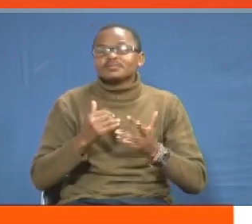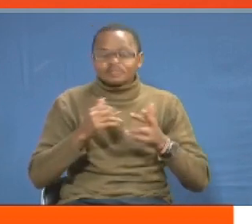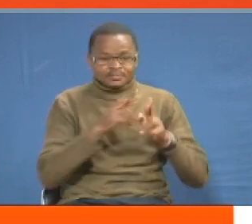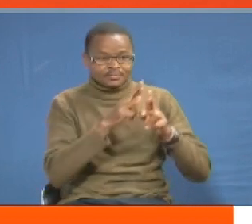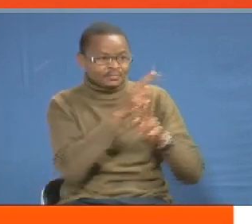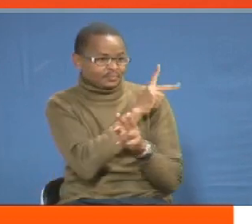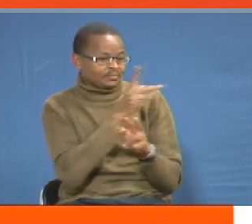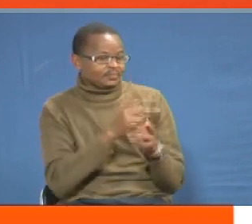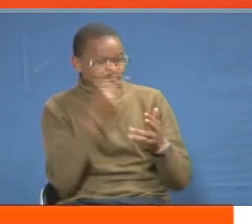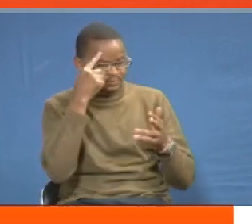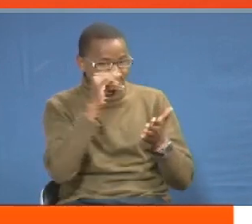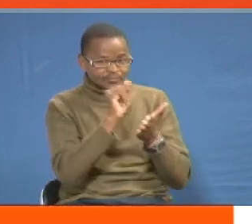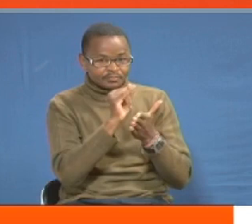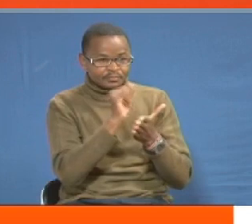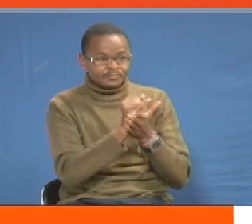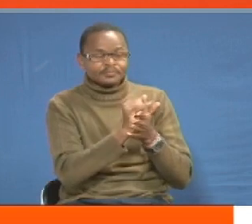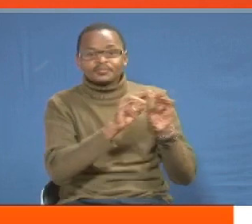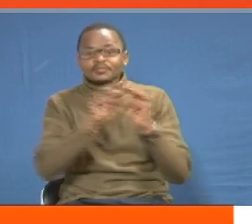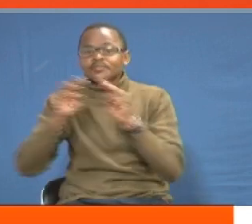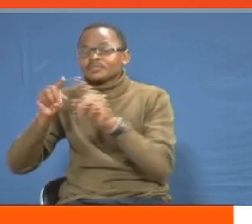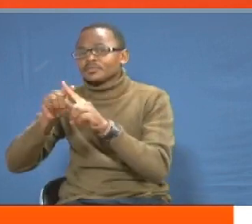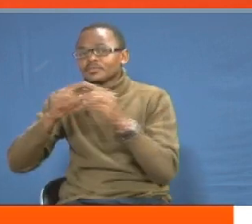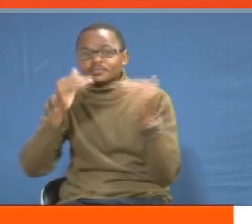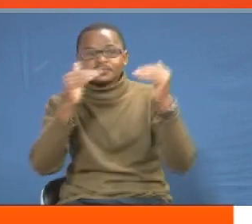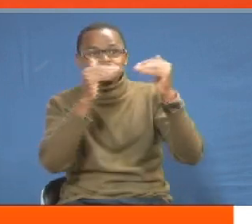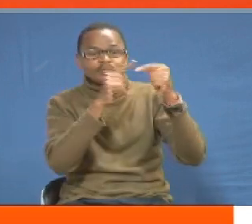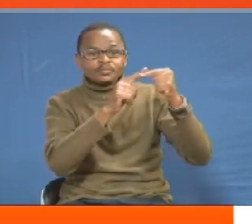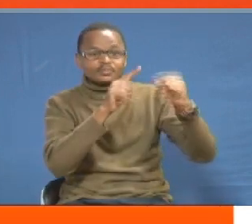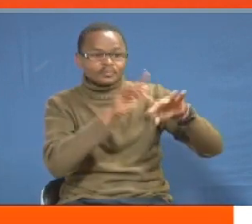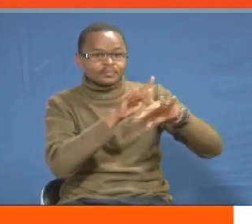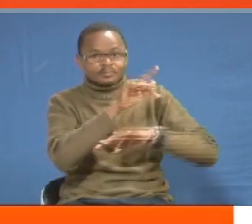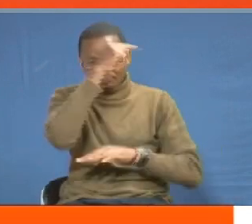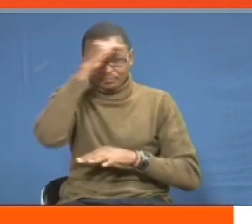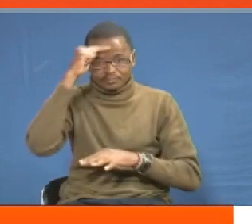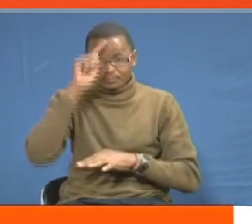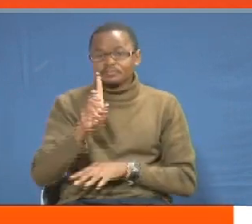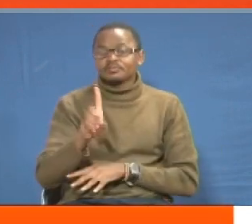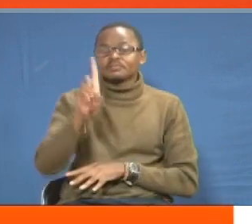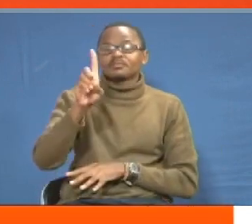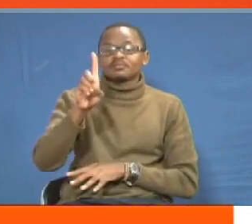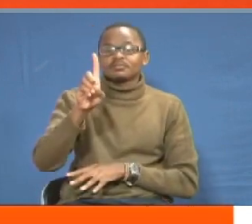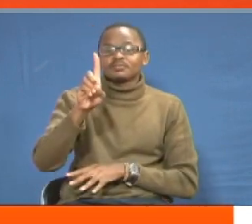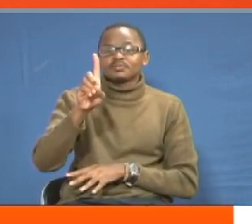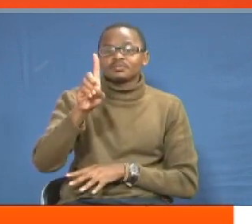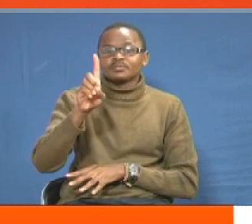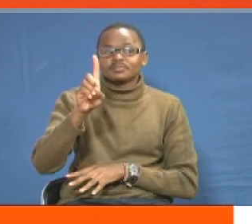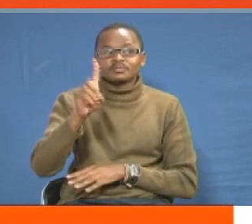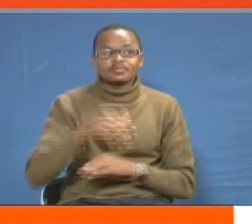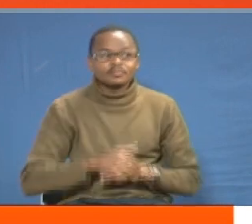parental responsibility. So our programs also moved to that level. But they were affected because, one,